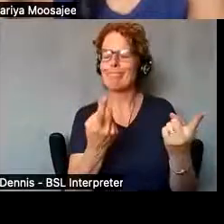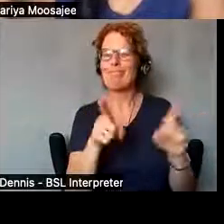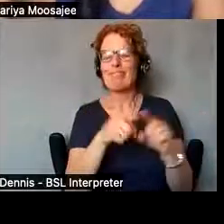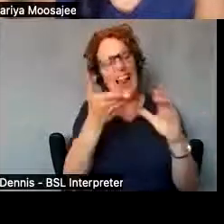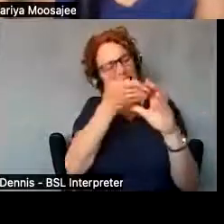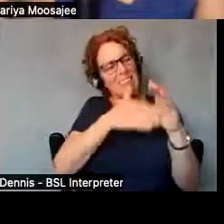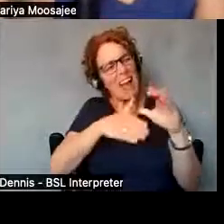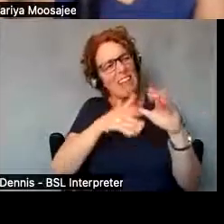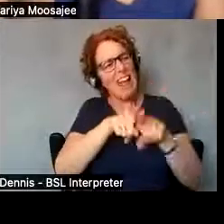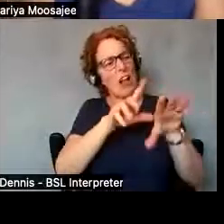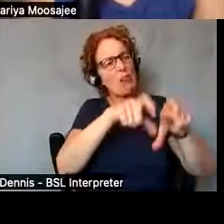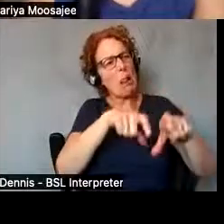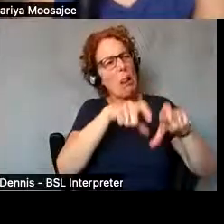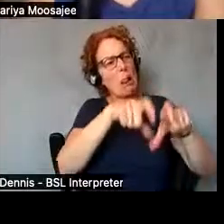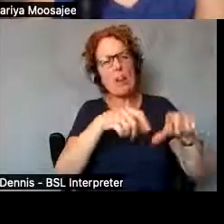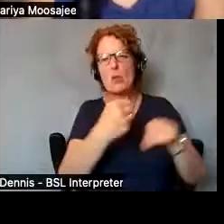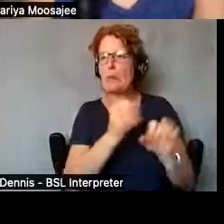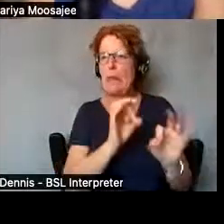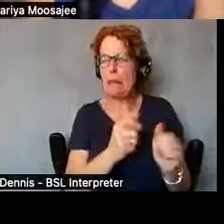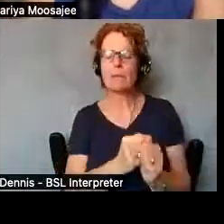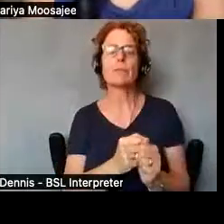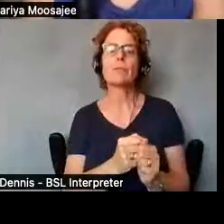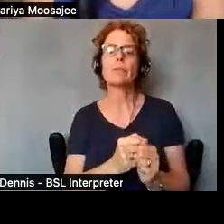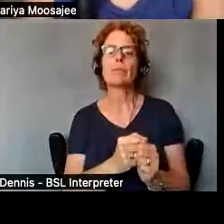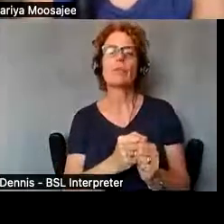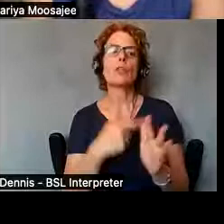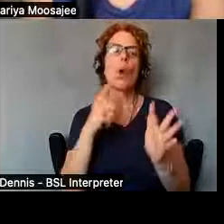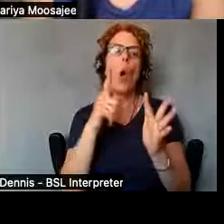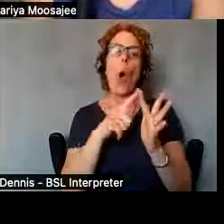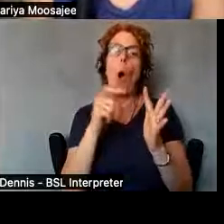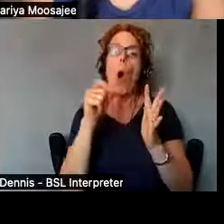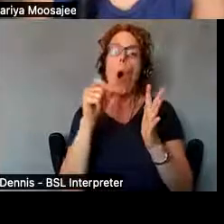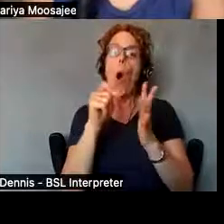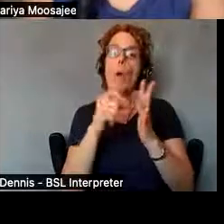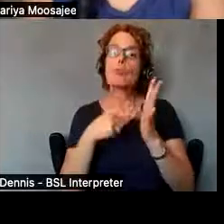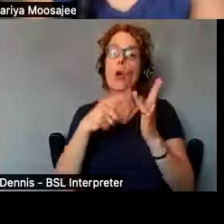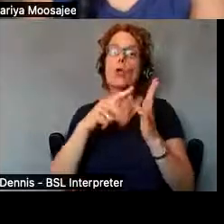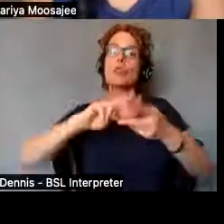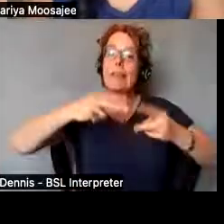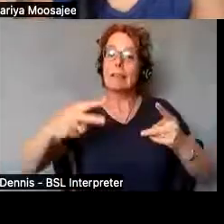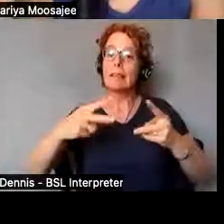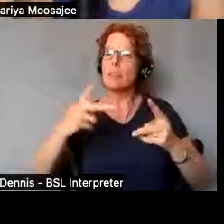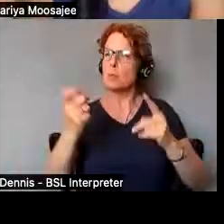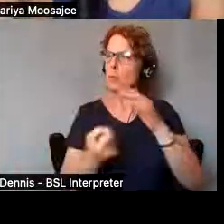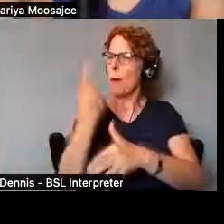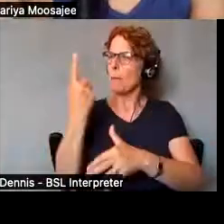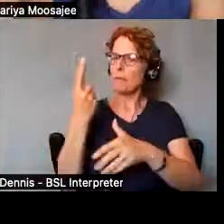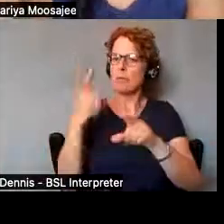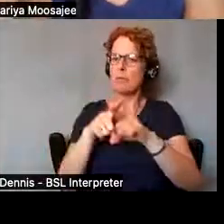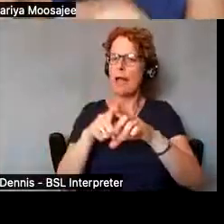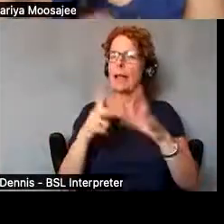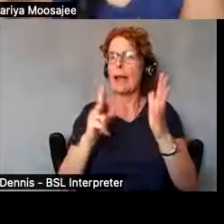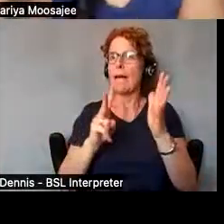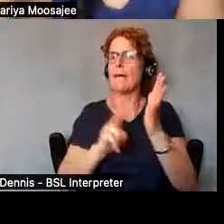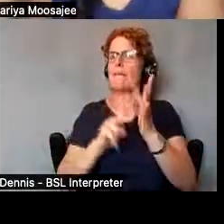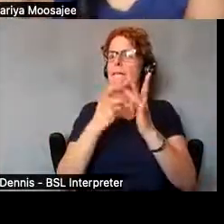eye. So what optogenetics does is it injects a virus